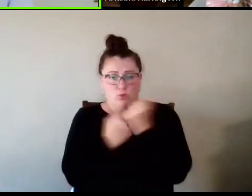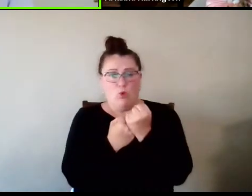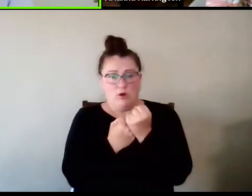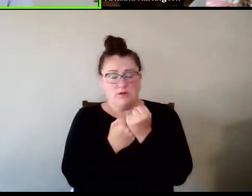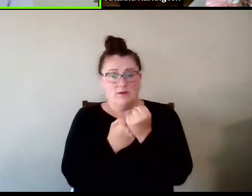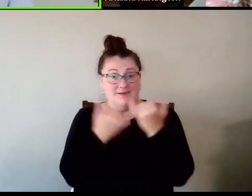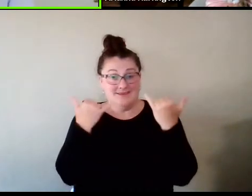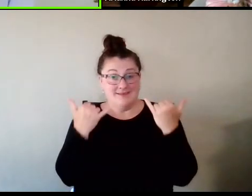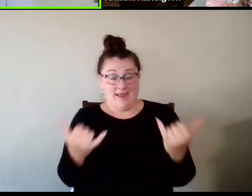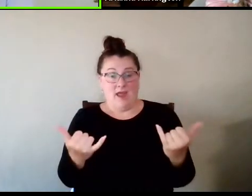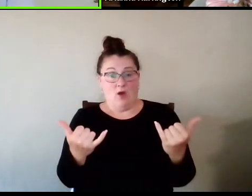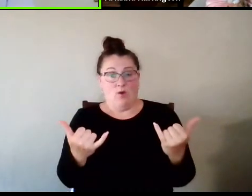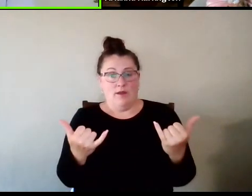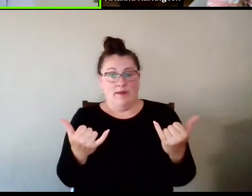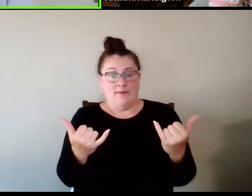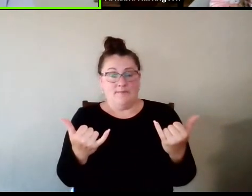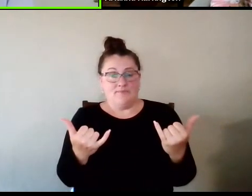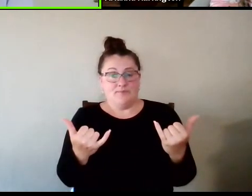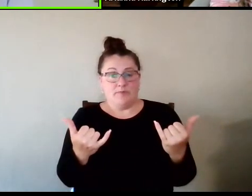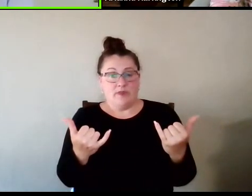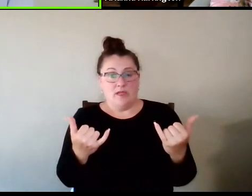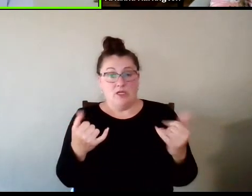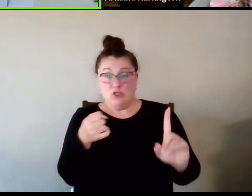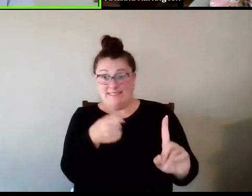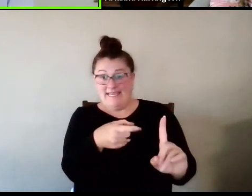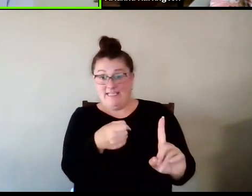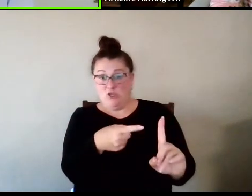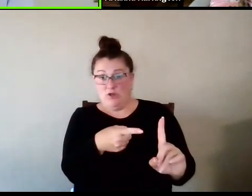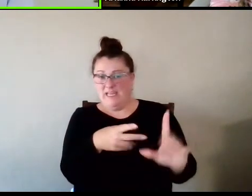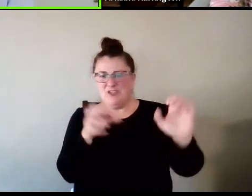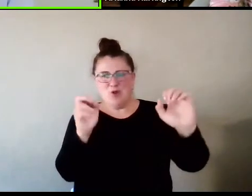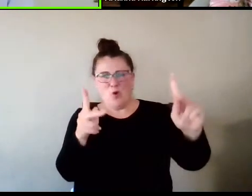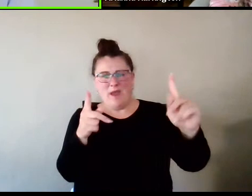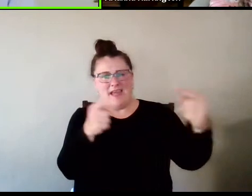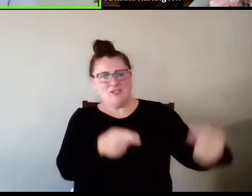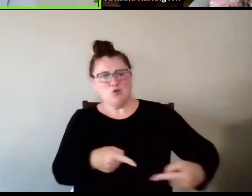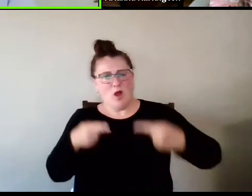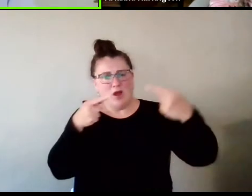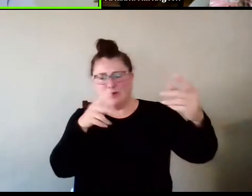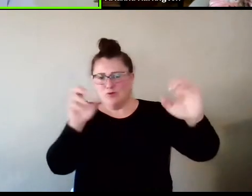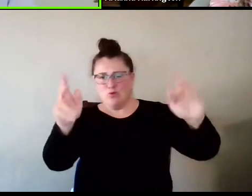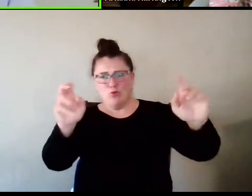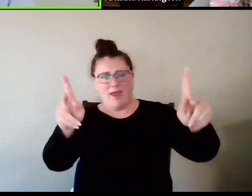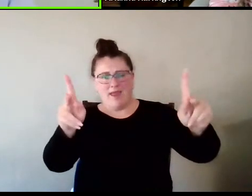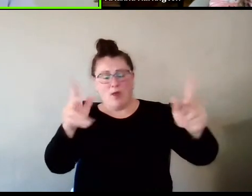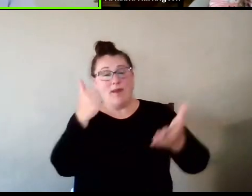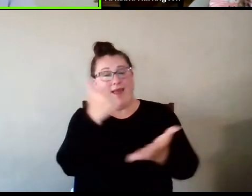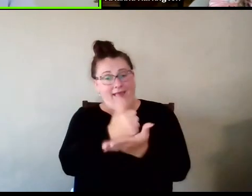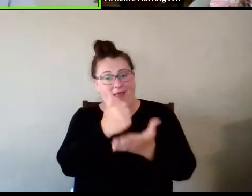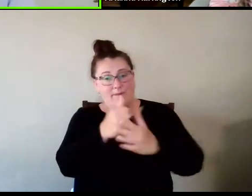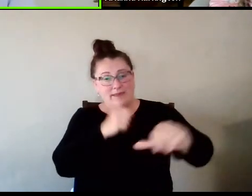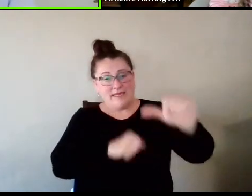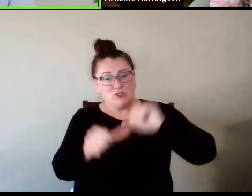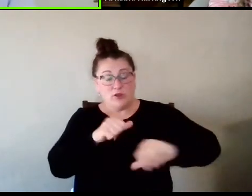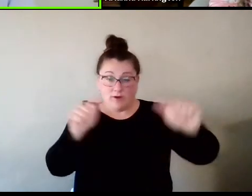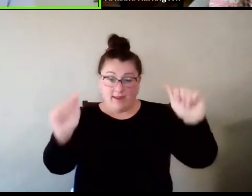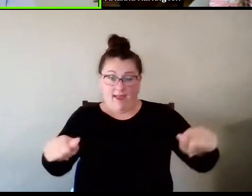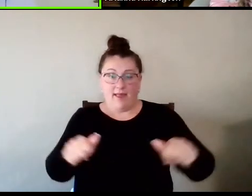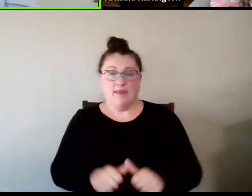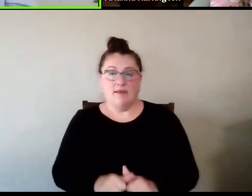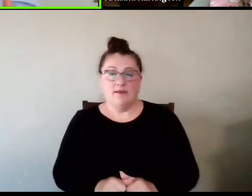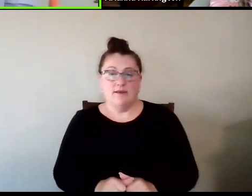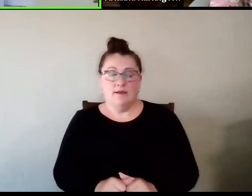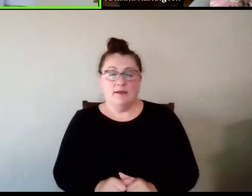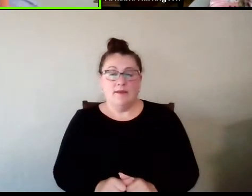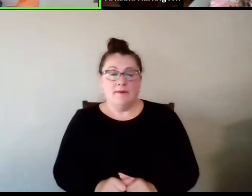of a sudden she signaled that it was okay to be struggling and that we could help each other. And